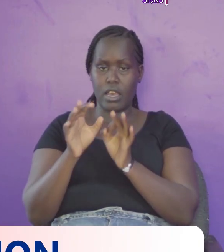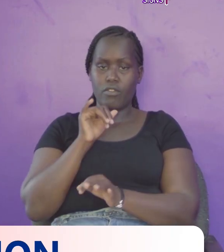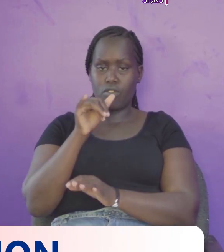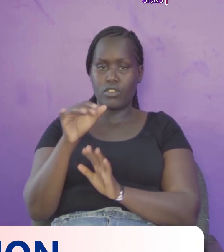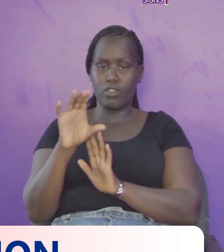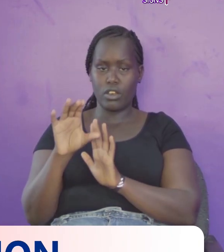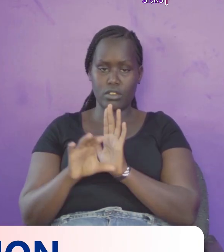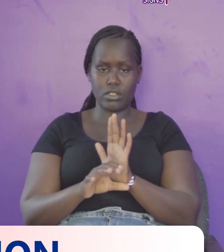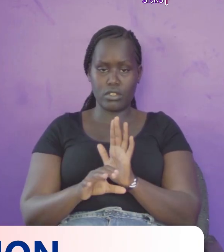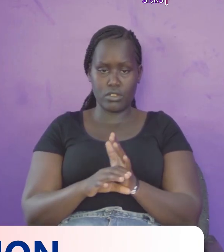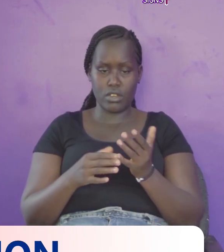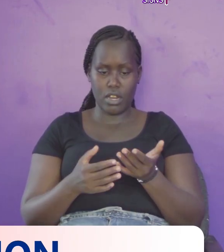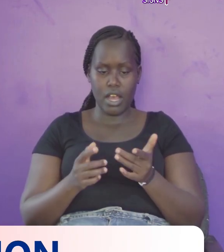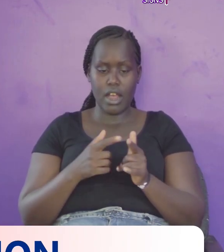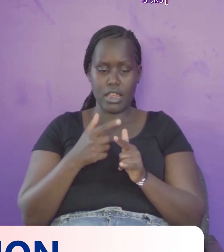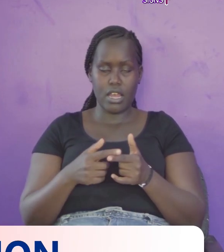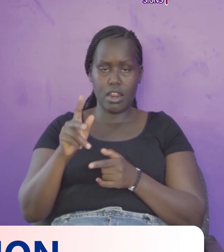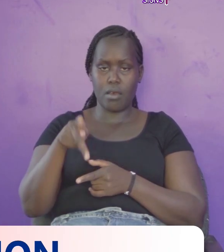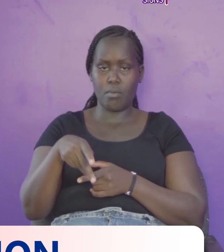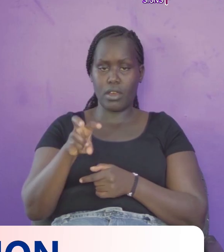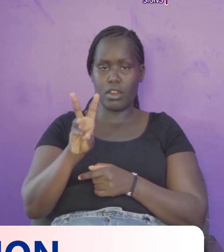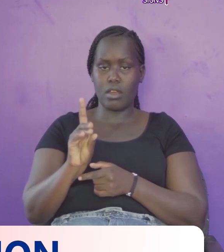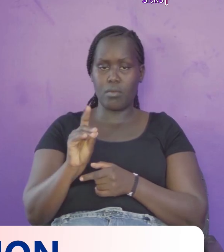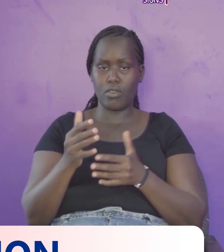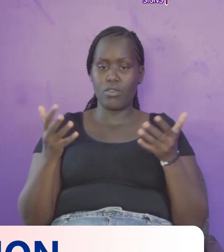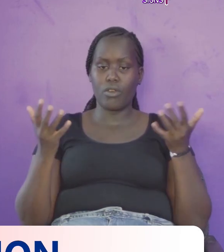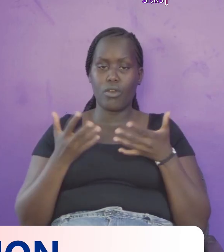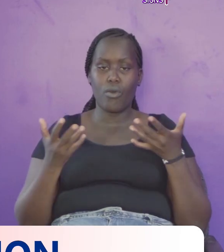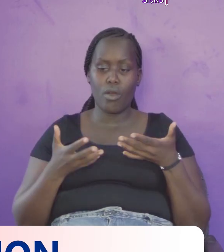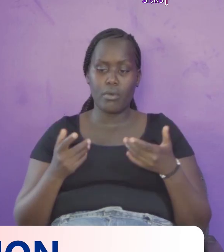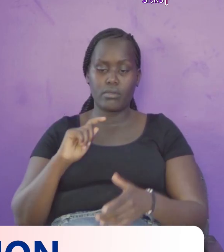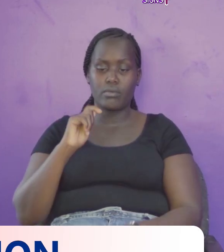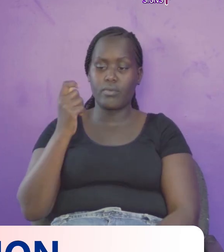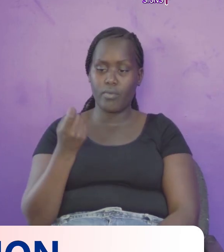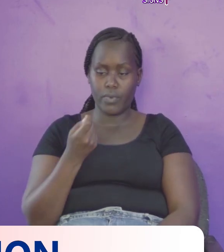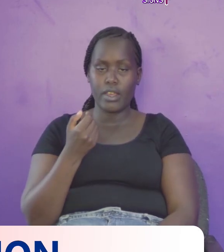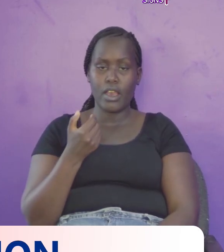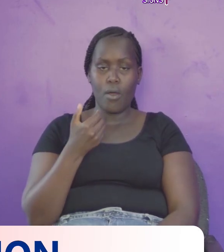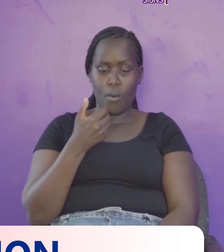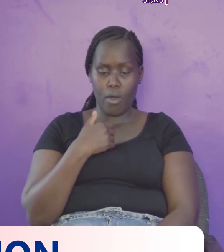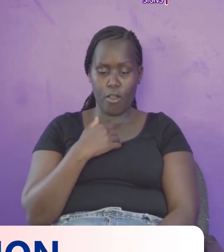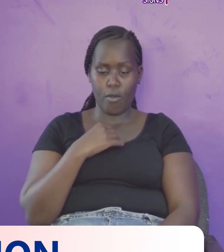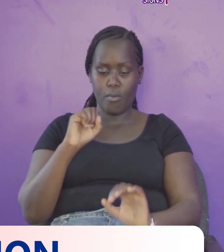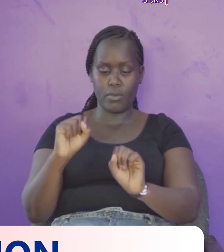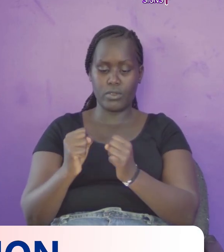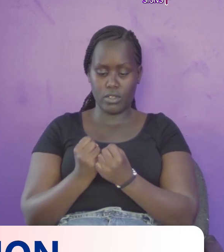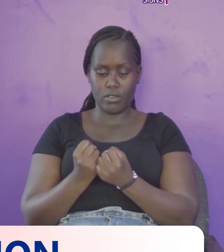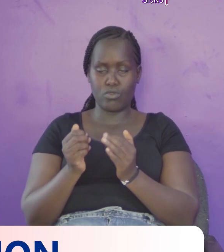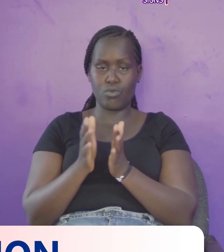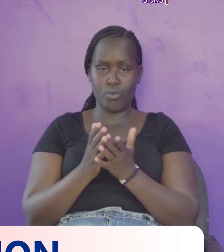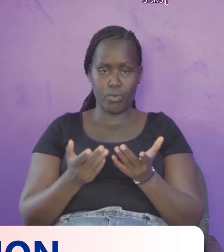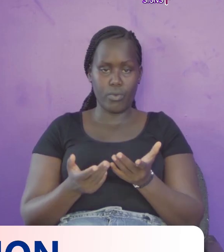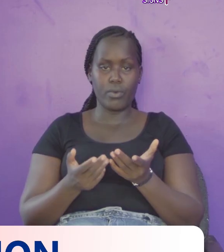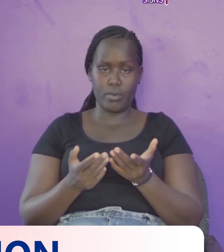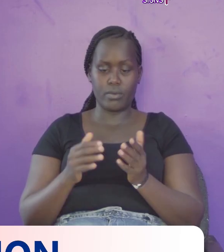constitution, Maureen, where would the PWD be? In Kenya, we have been rescued by a very